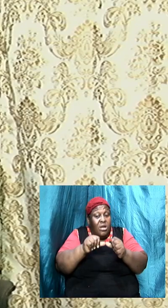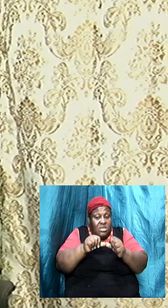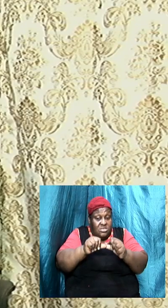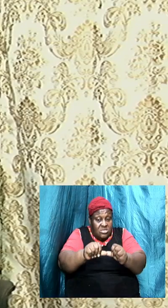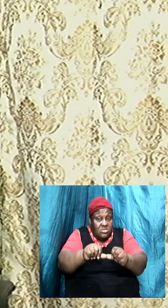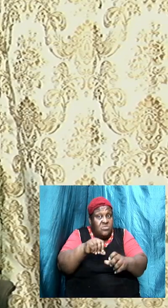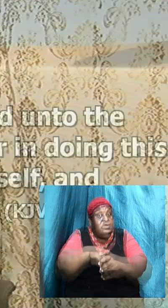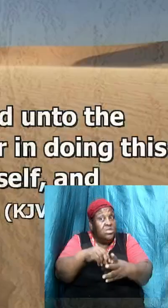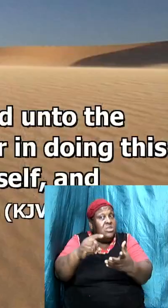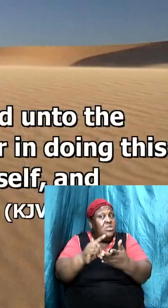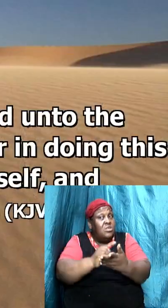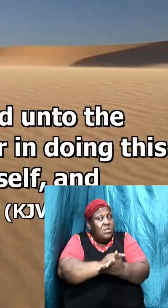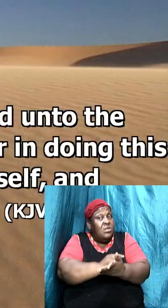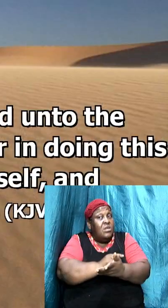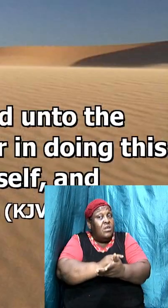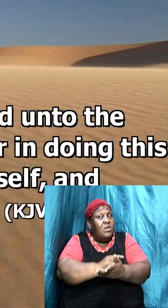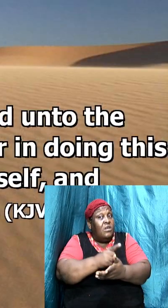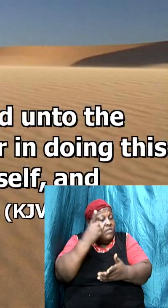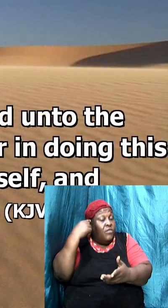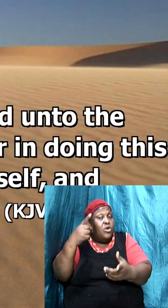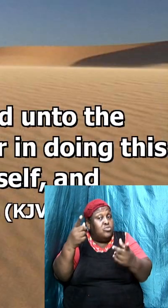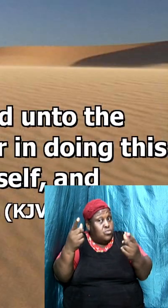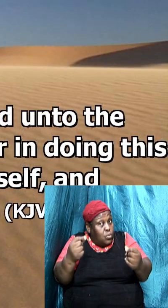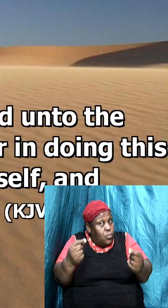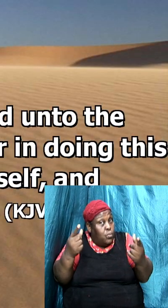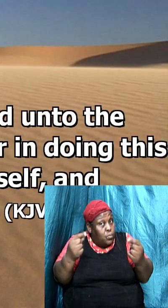them. For in doing so,